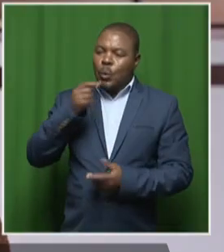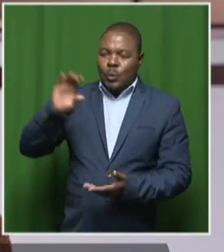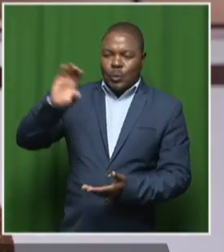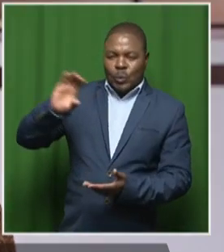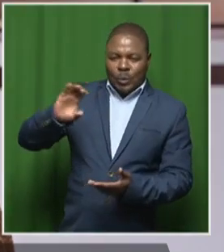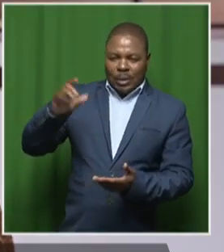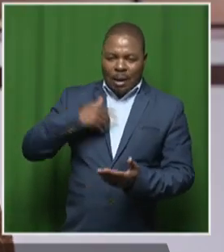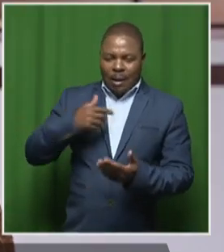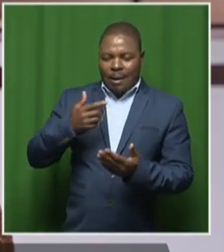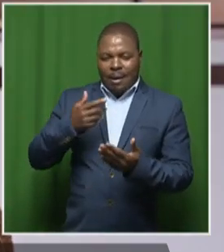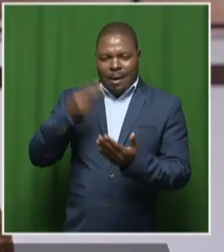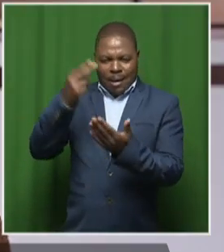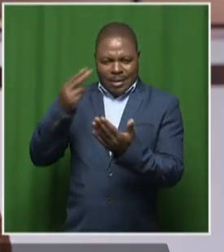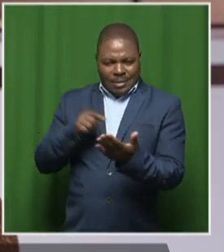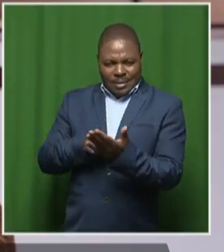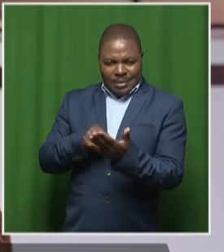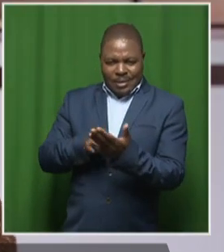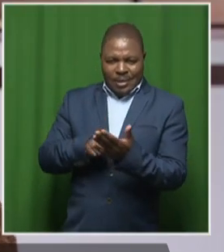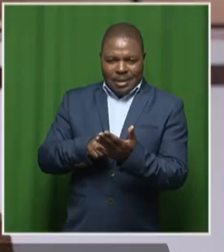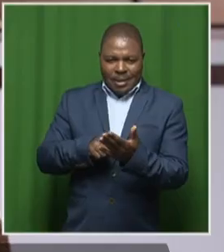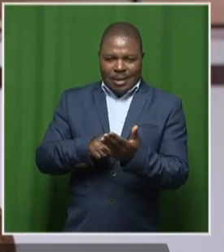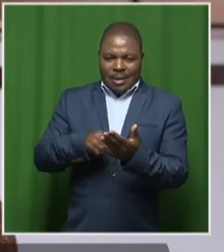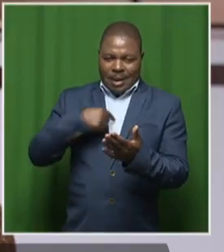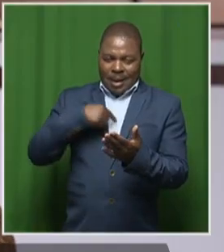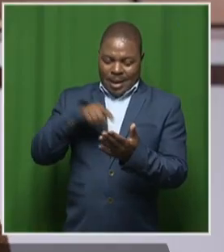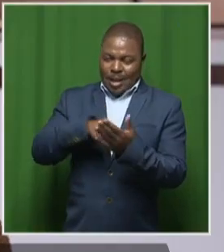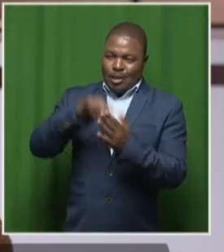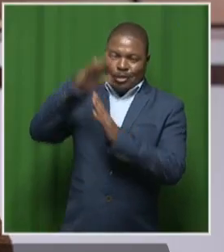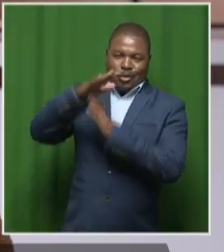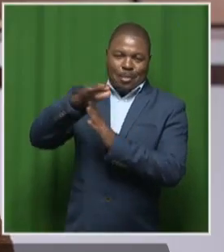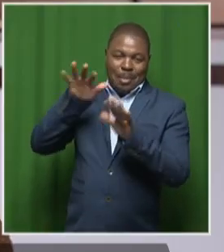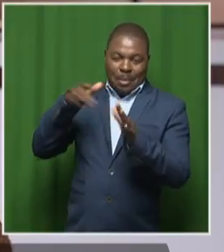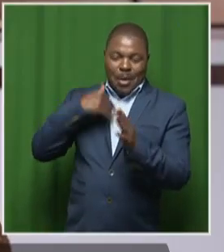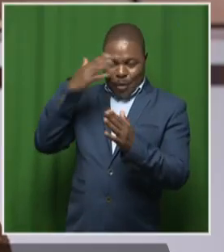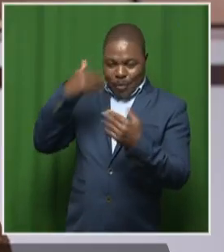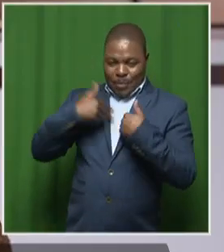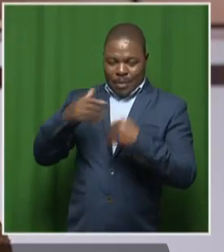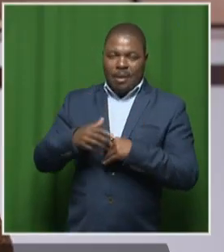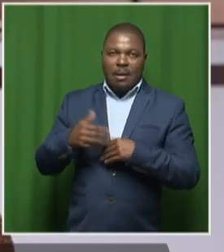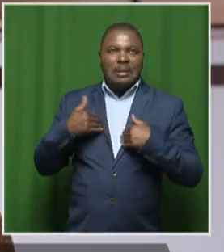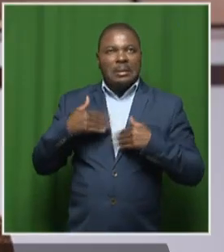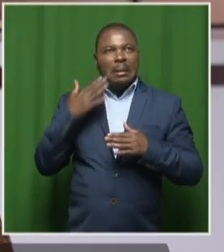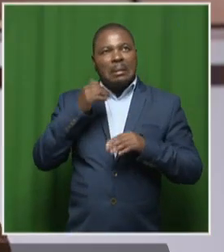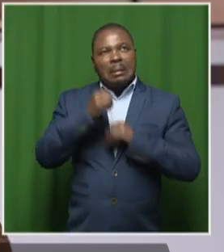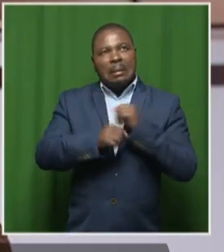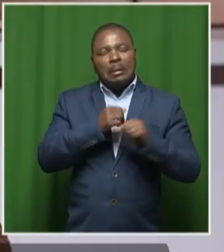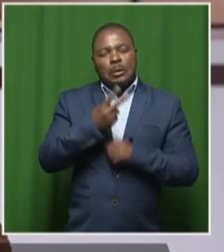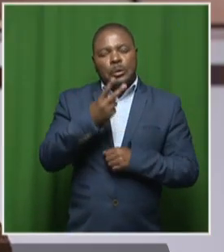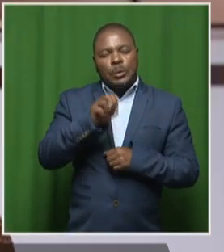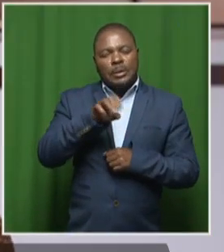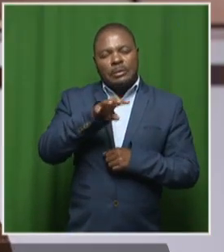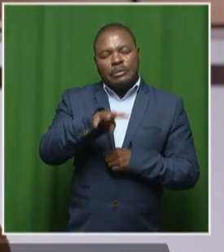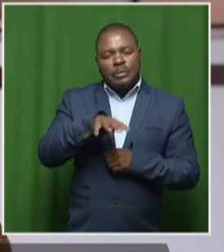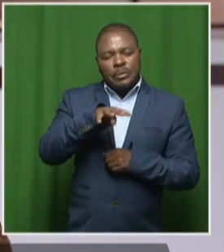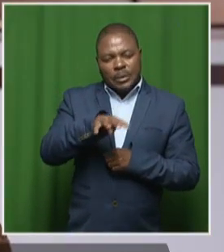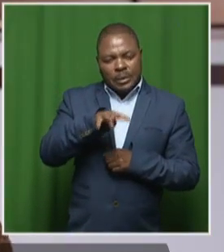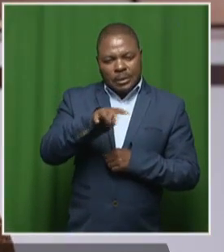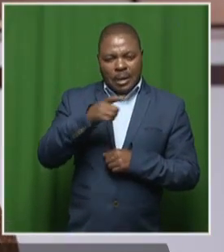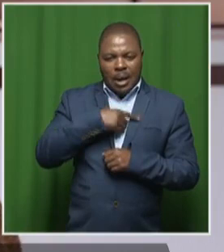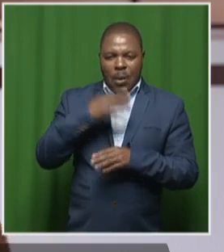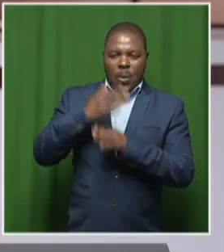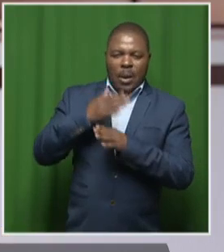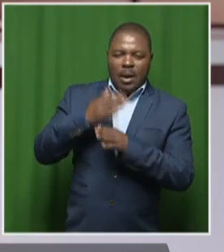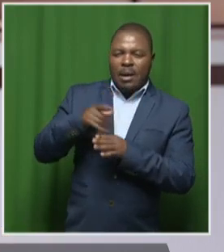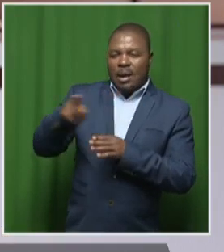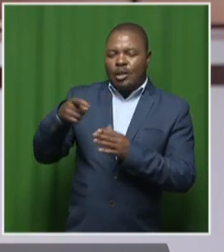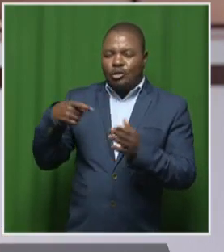is mostly my flagship thing that I'm known for, started in 2014 while I was working as a merchandiser at the store,